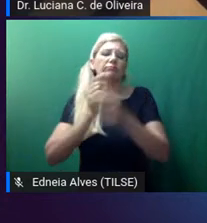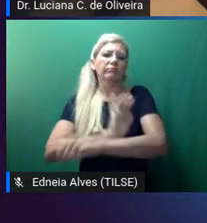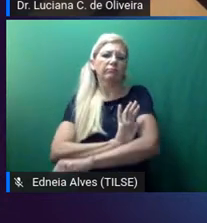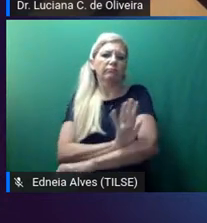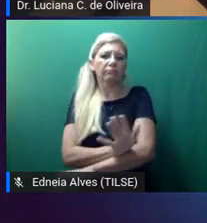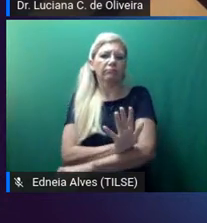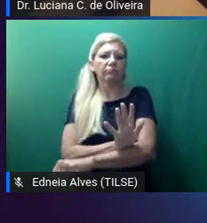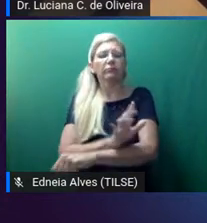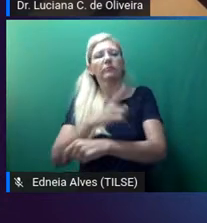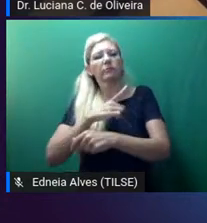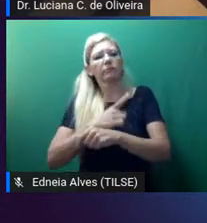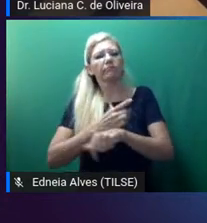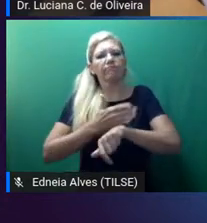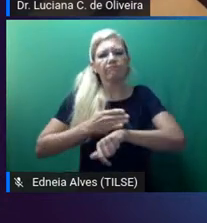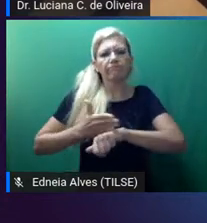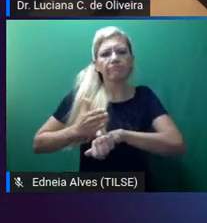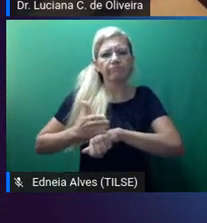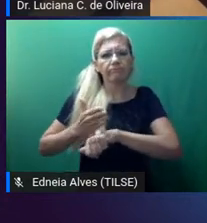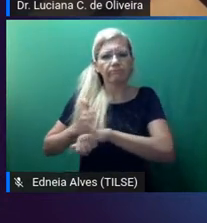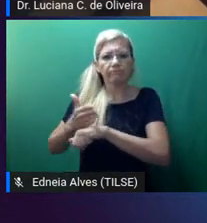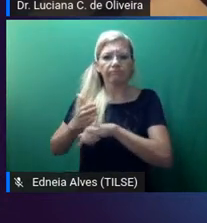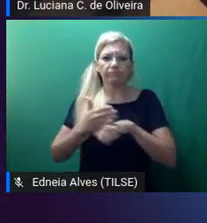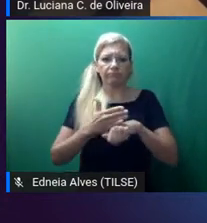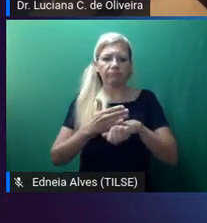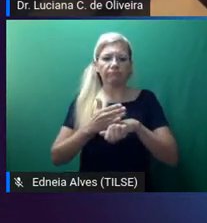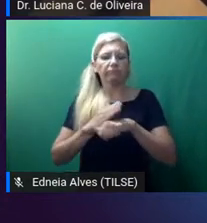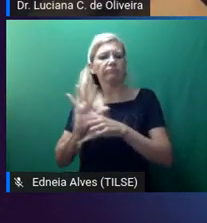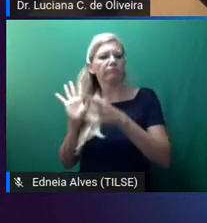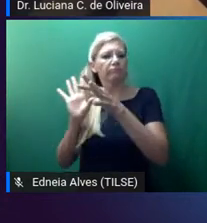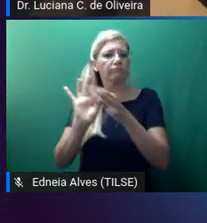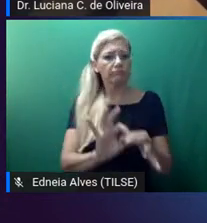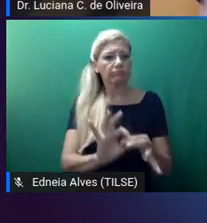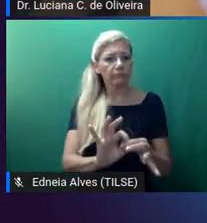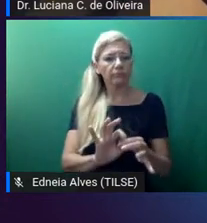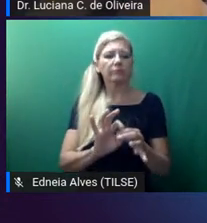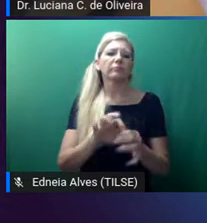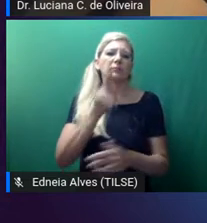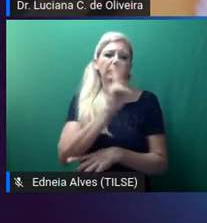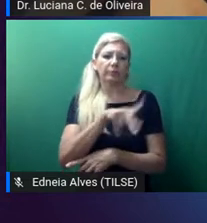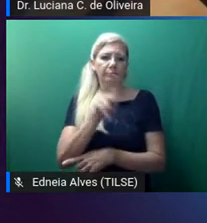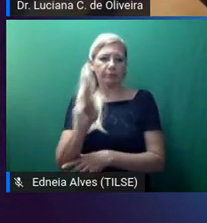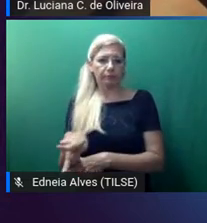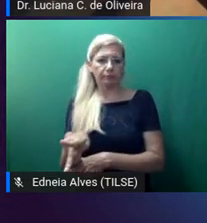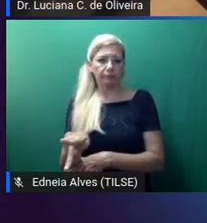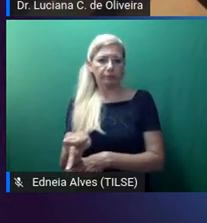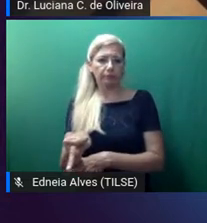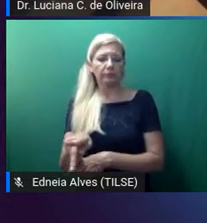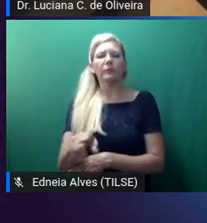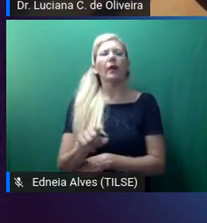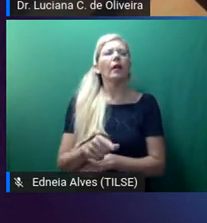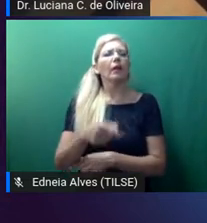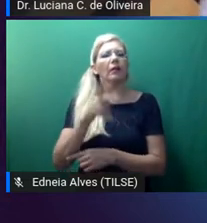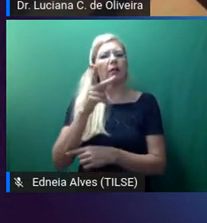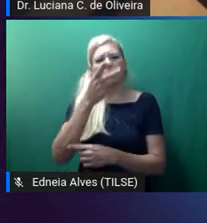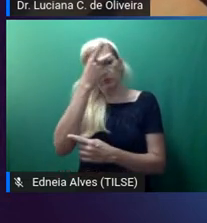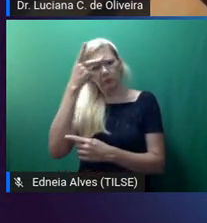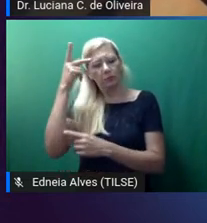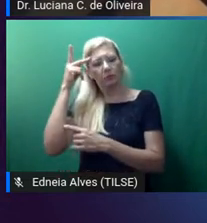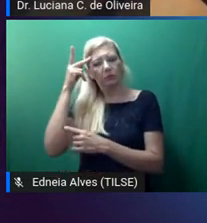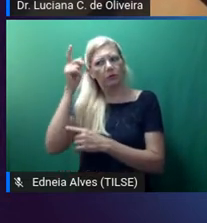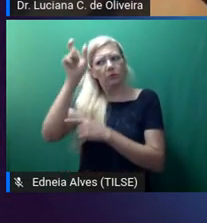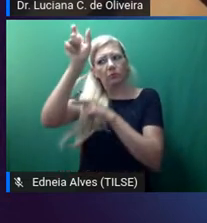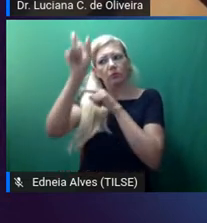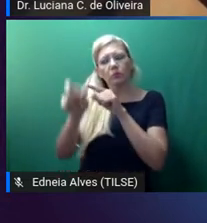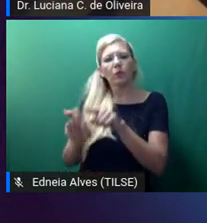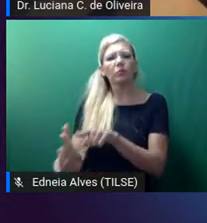TESOL in considering teaching, okay? So who is represented in your